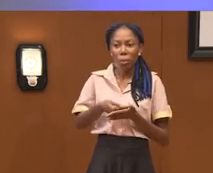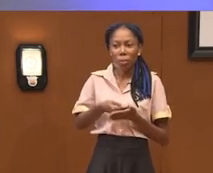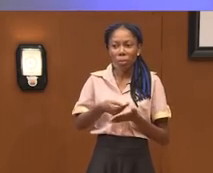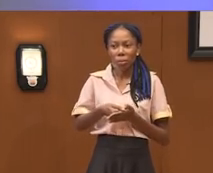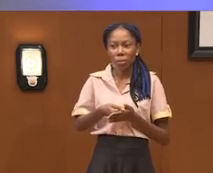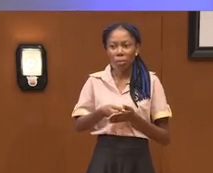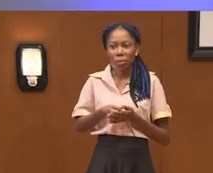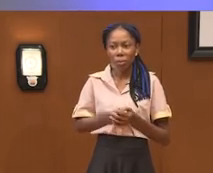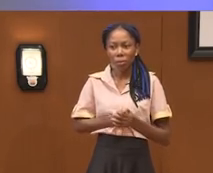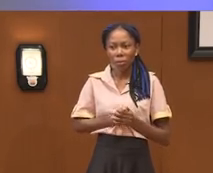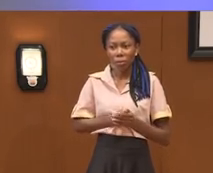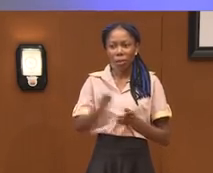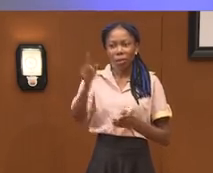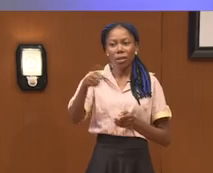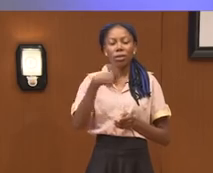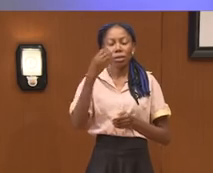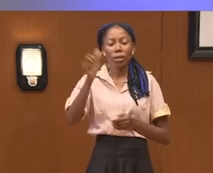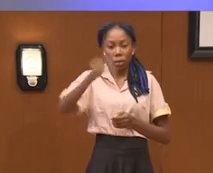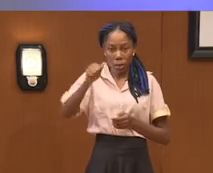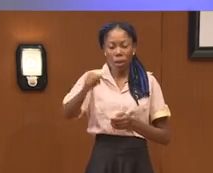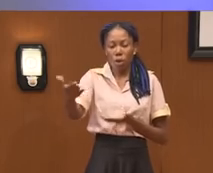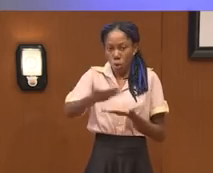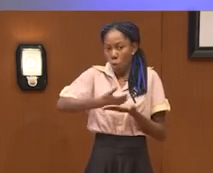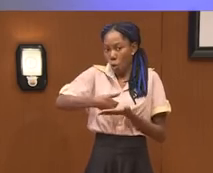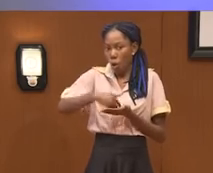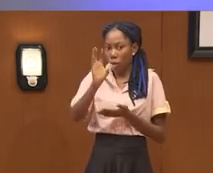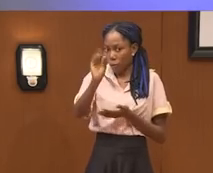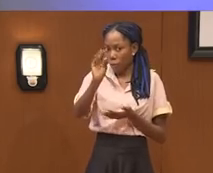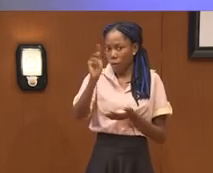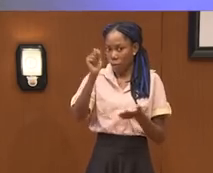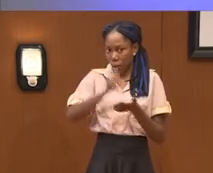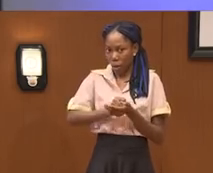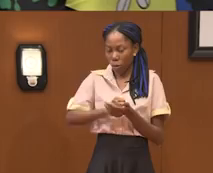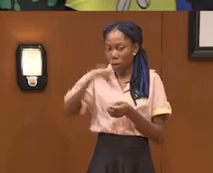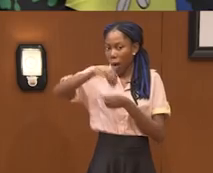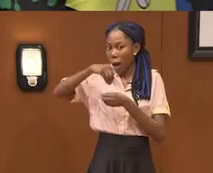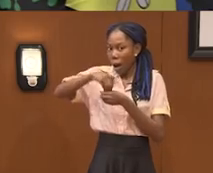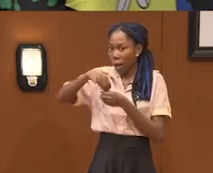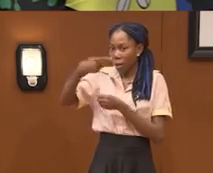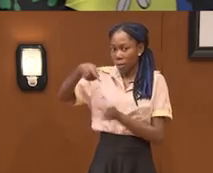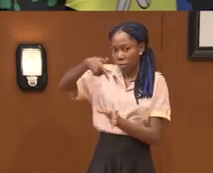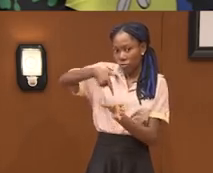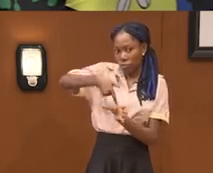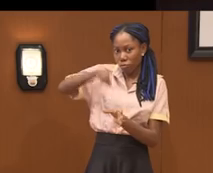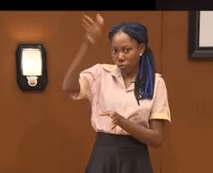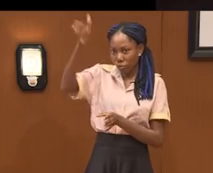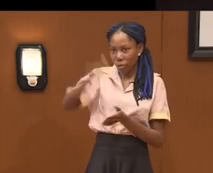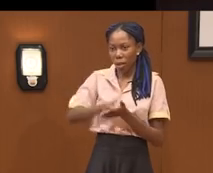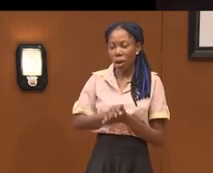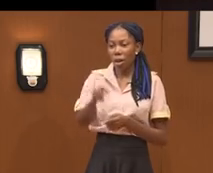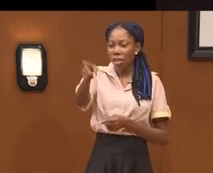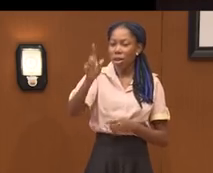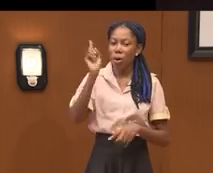Can you remember the sum? My lord, I collected 50,000 at Conway. Why I said is the 50,000 here? Why I said I want to accept it, my